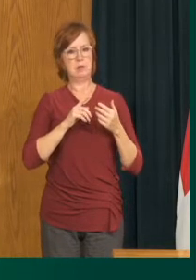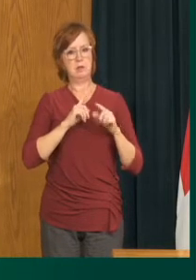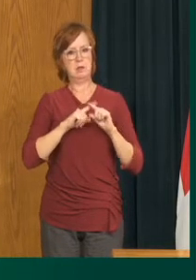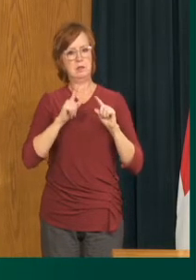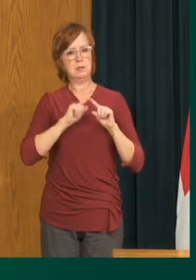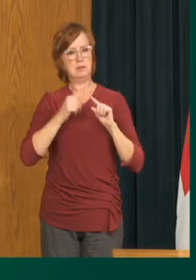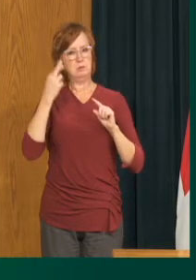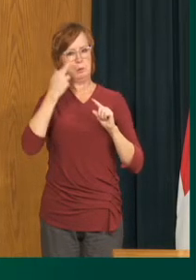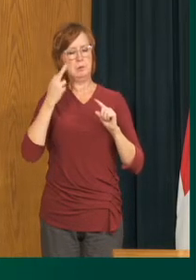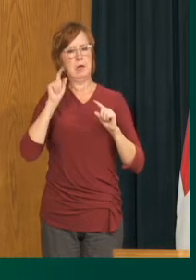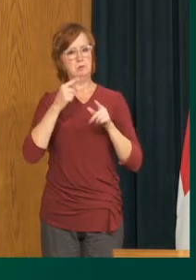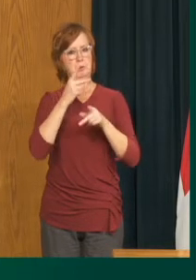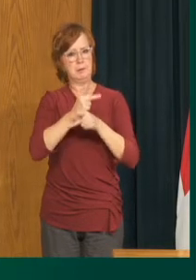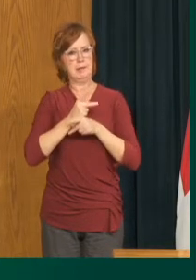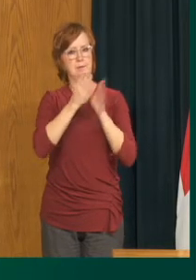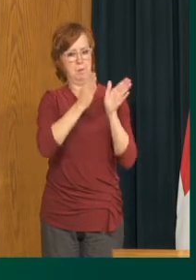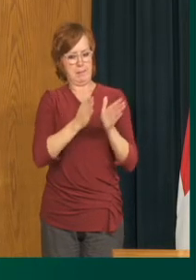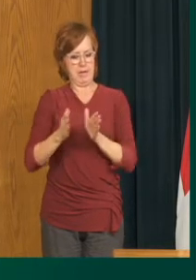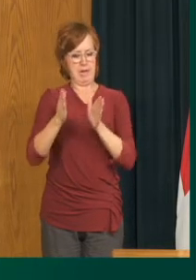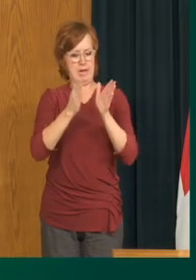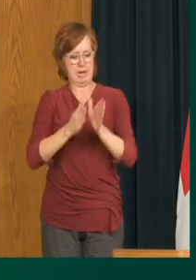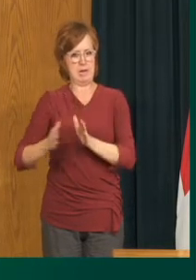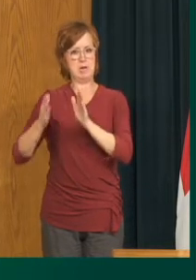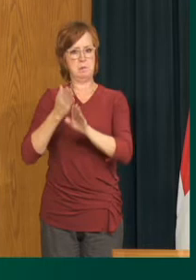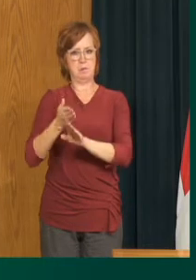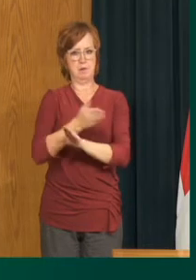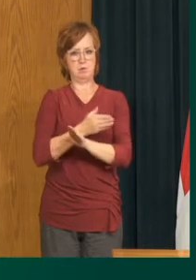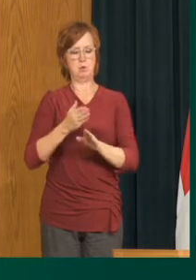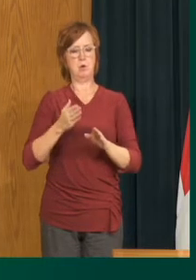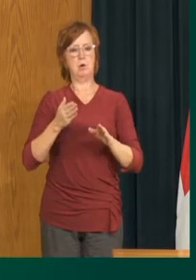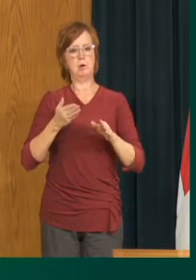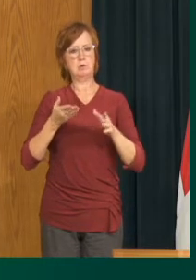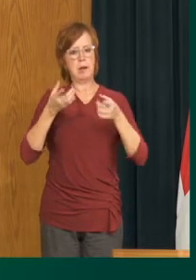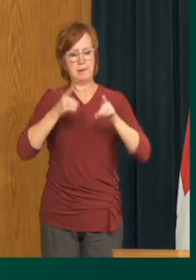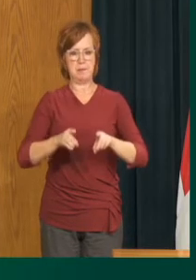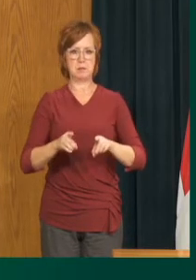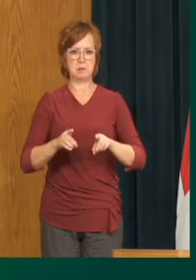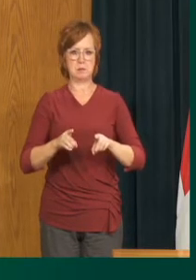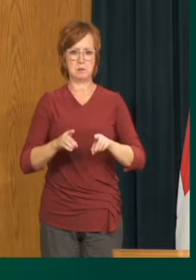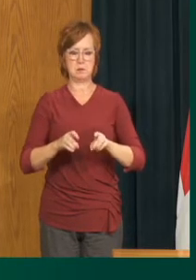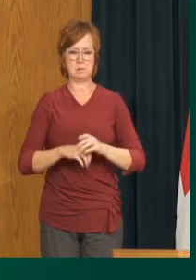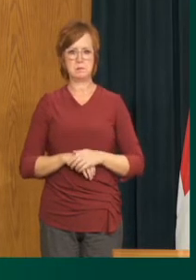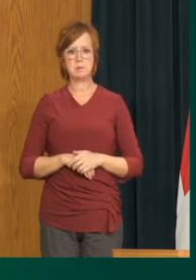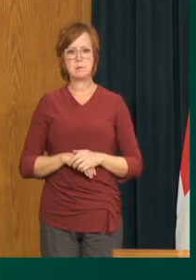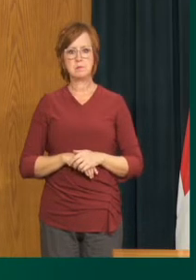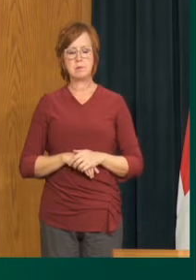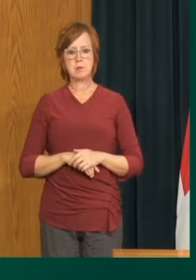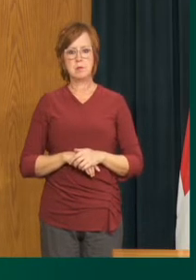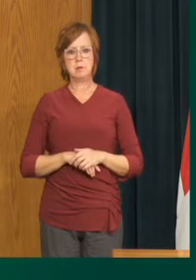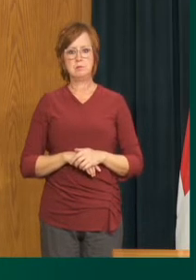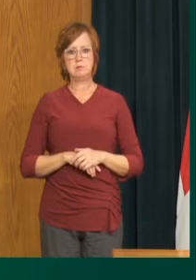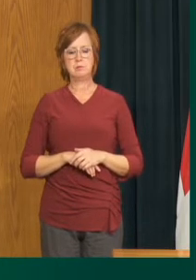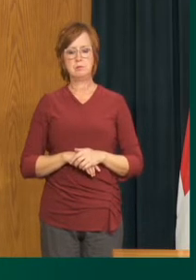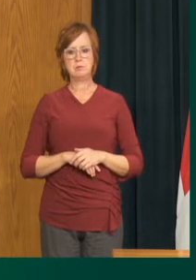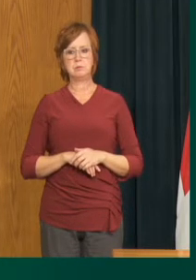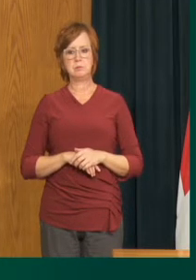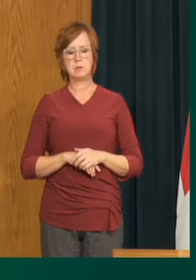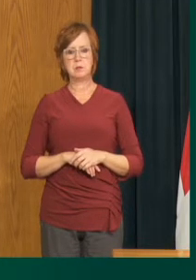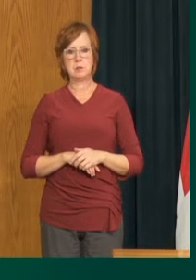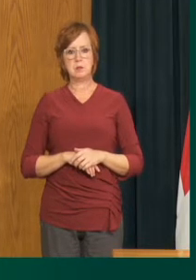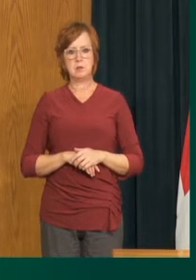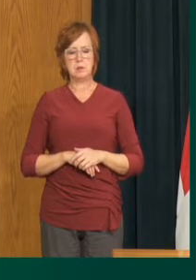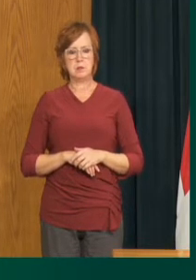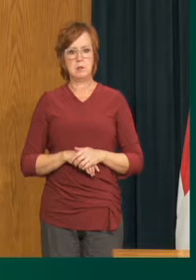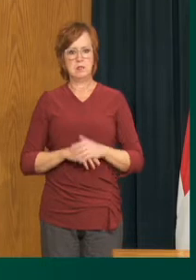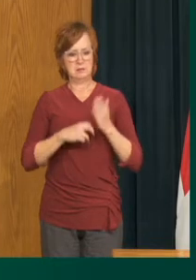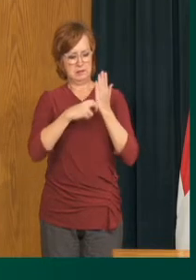an event that really people haven't thought through. So I think it's the whole spectrum, and it's just something that we need to think through. I think, a fine is just